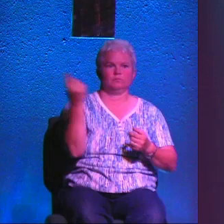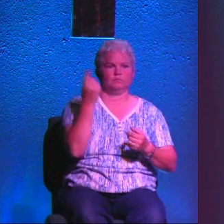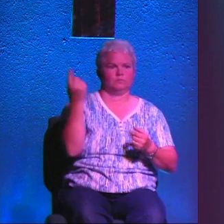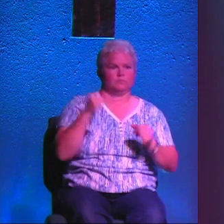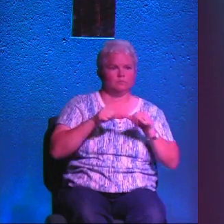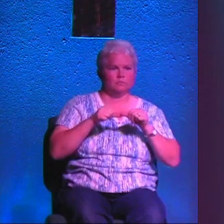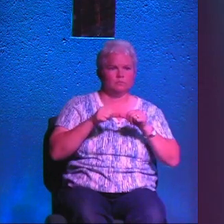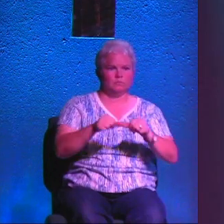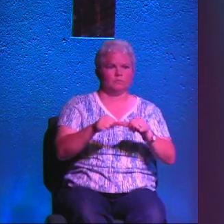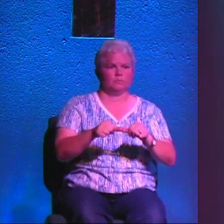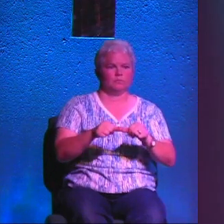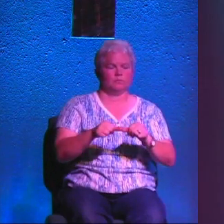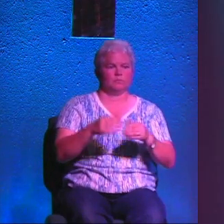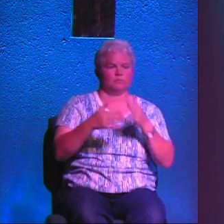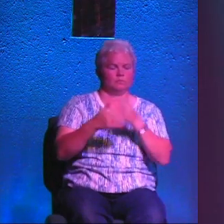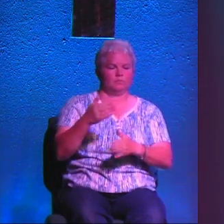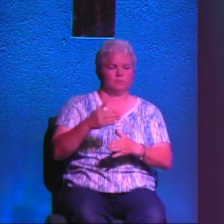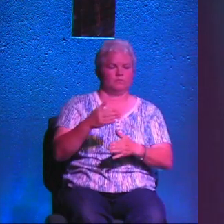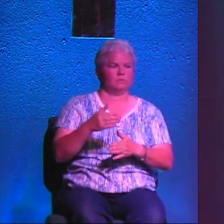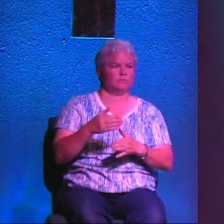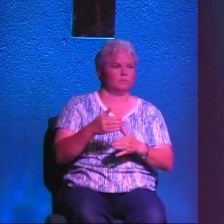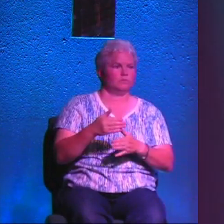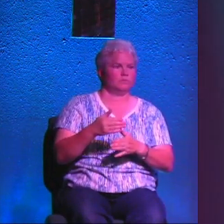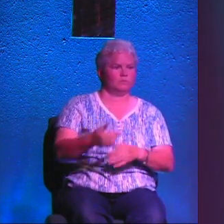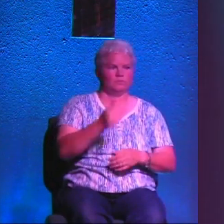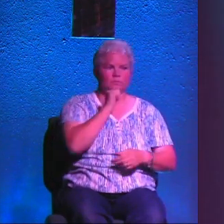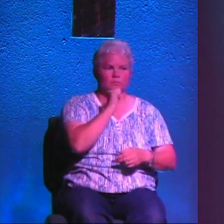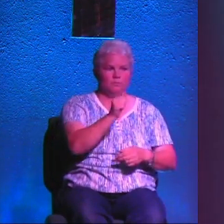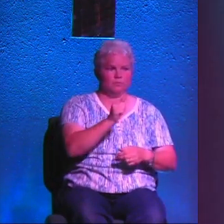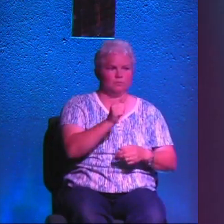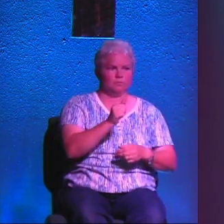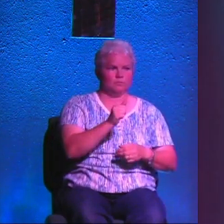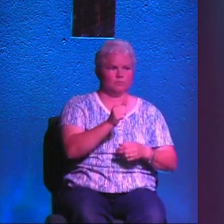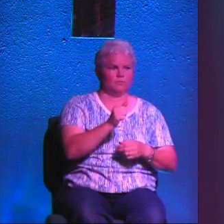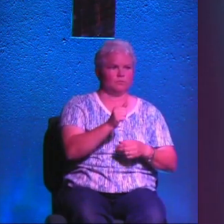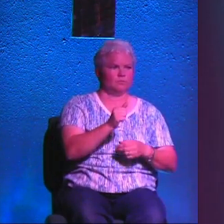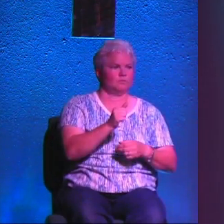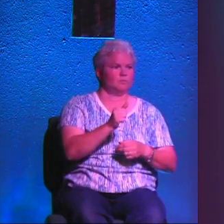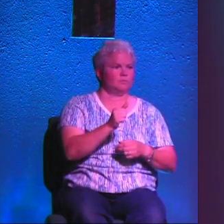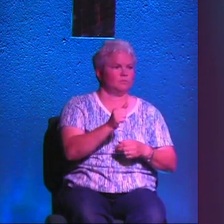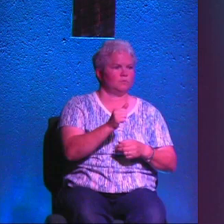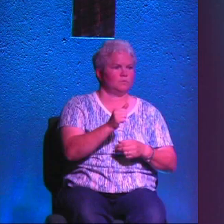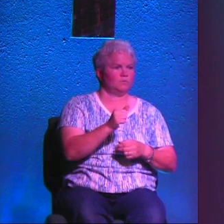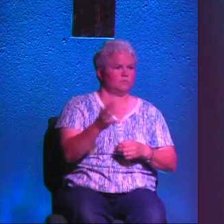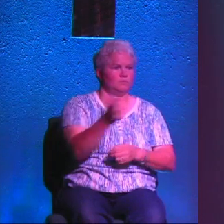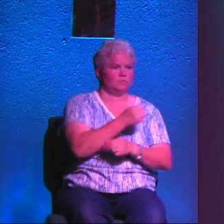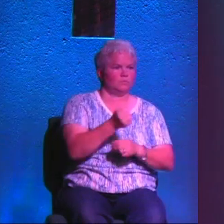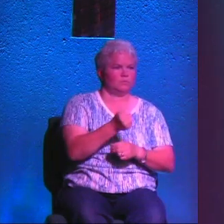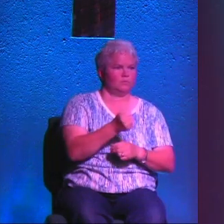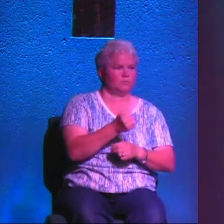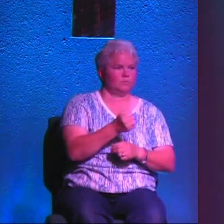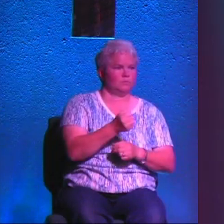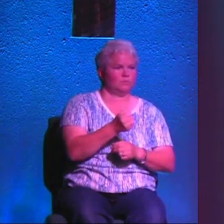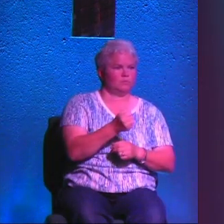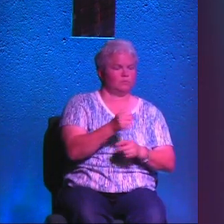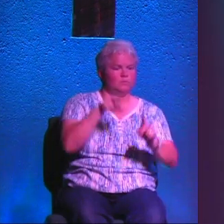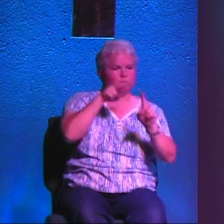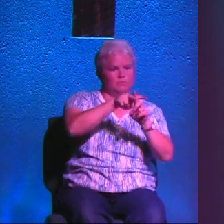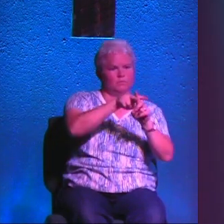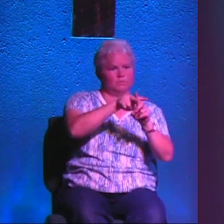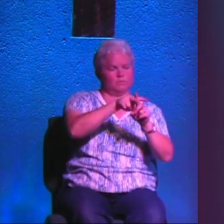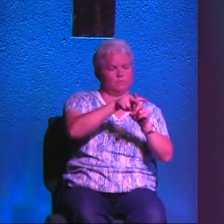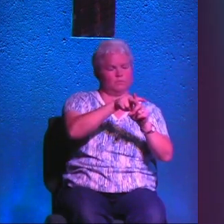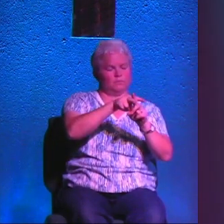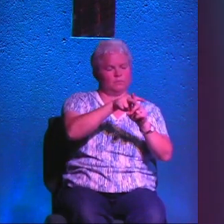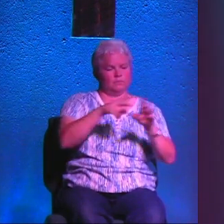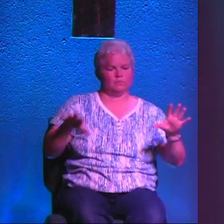and it will continue to be there till the end of the age. So it's eye-opening to understand that and to take that and really, really apply that.